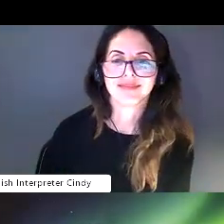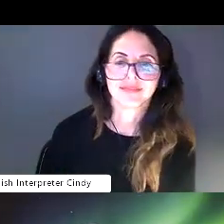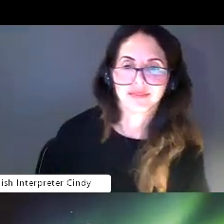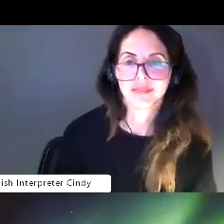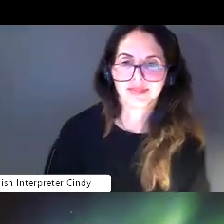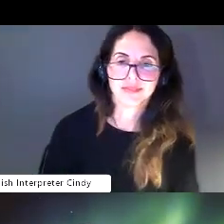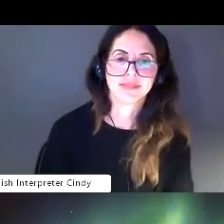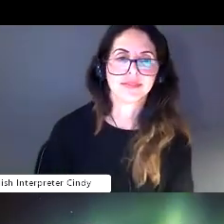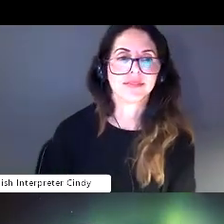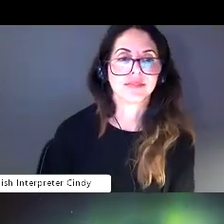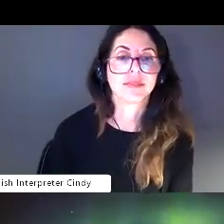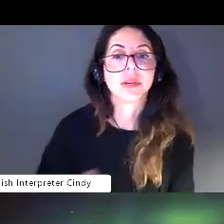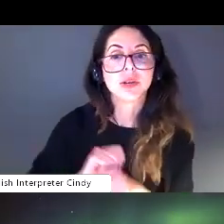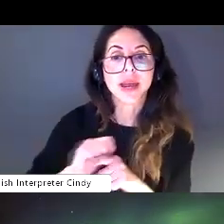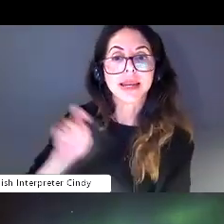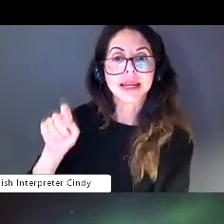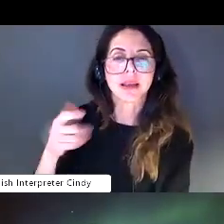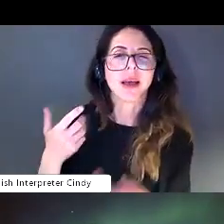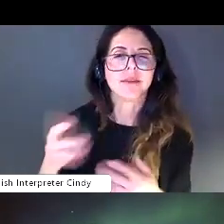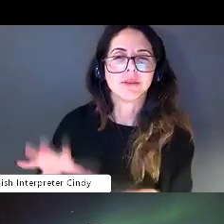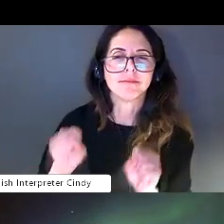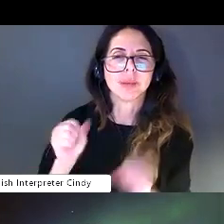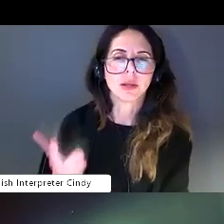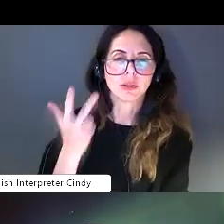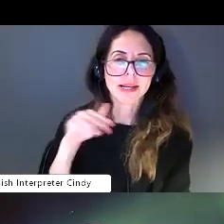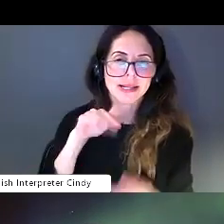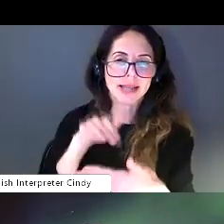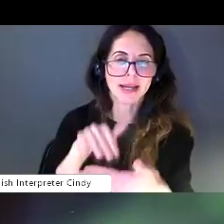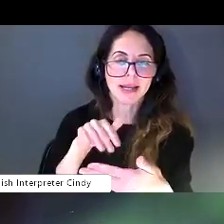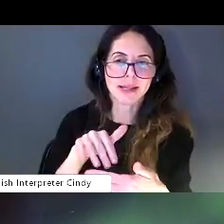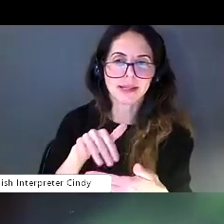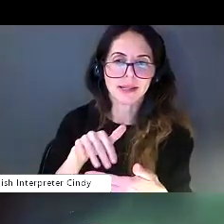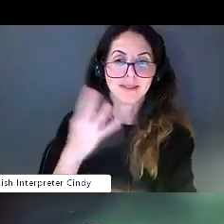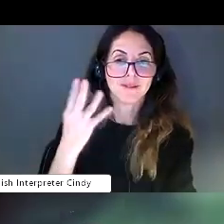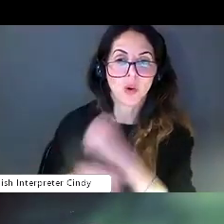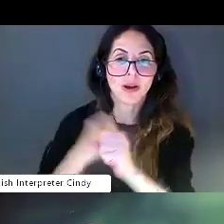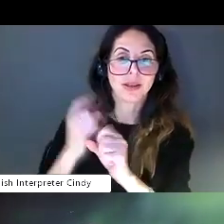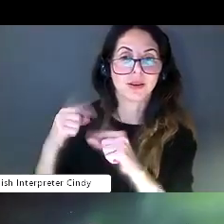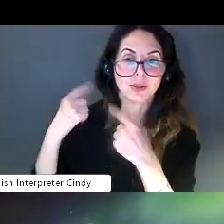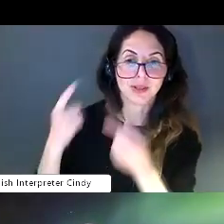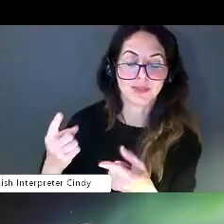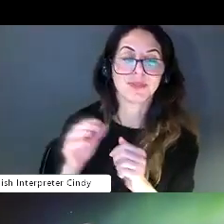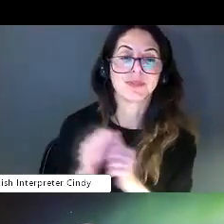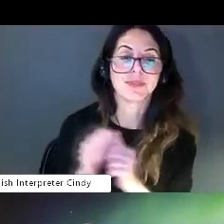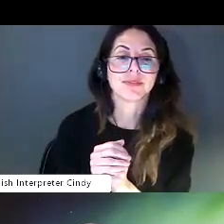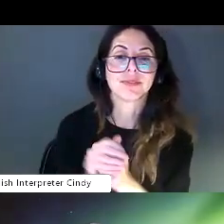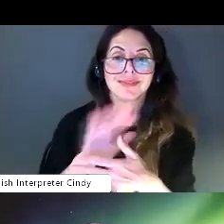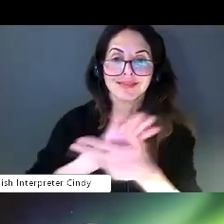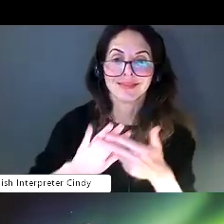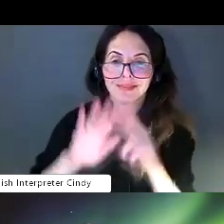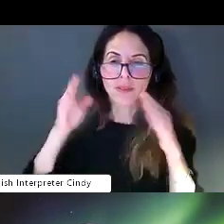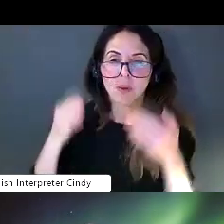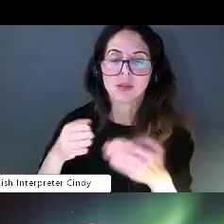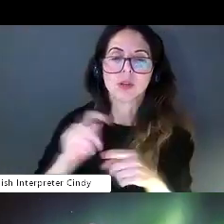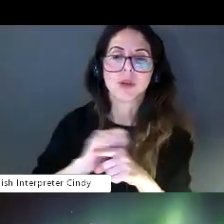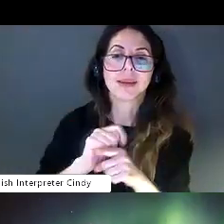So in terms of training needs, I've done 3 studies these past 4 years, where we looked at the training needs of